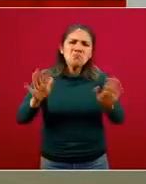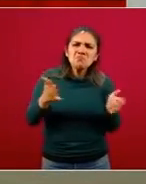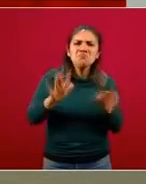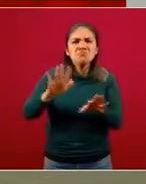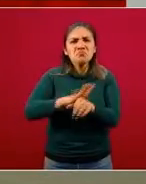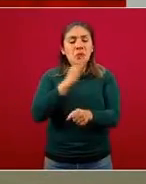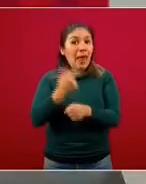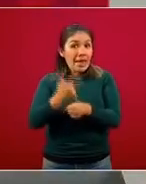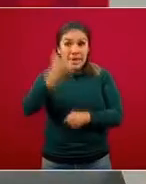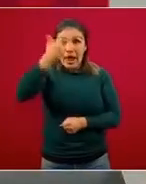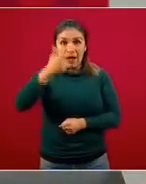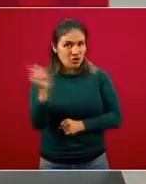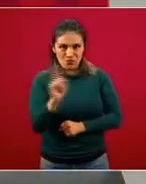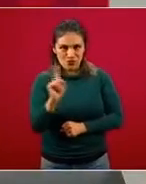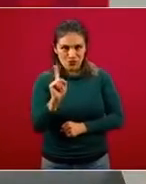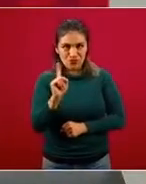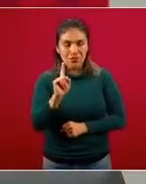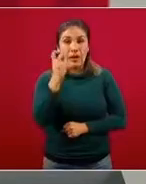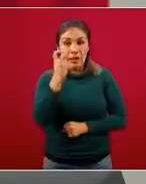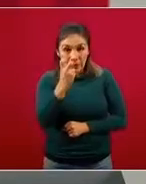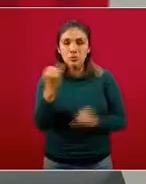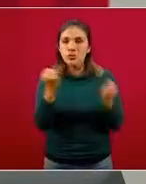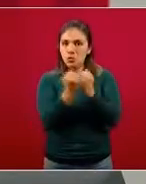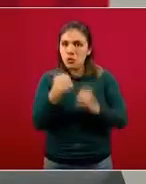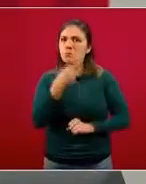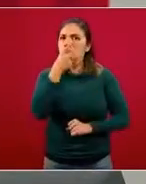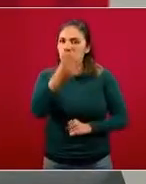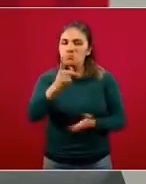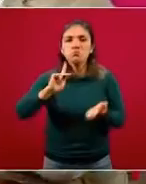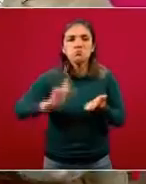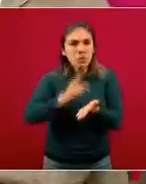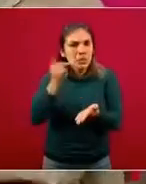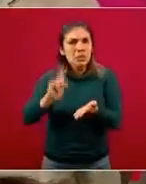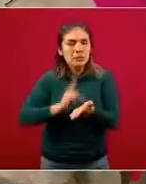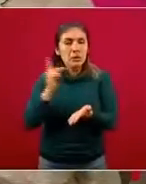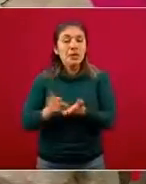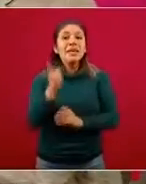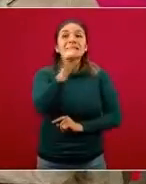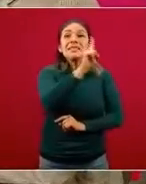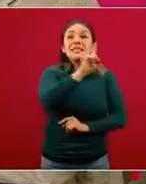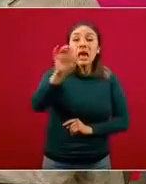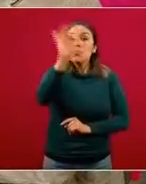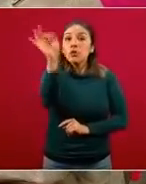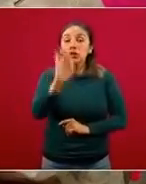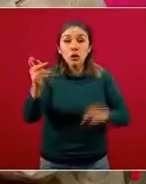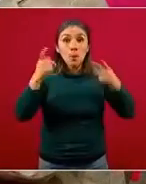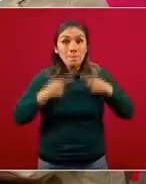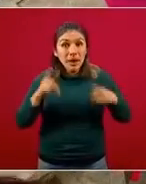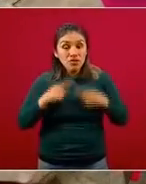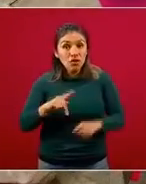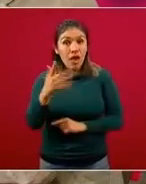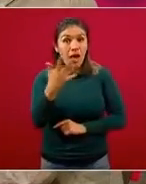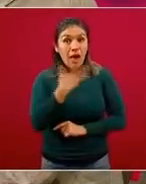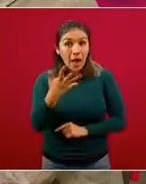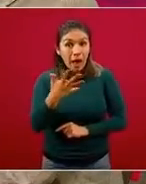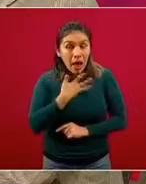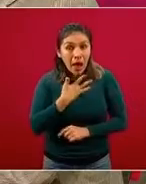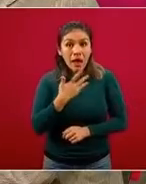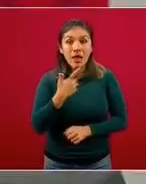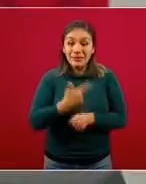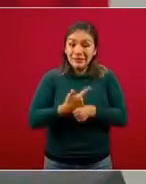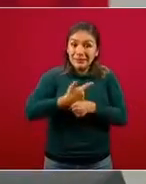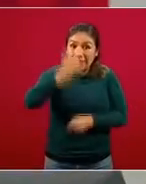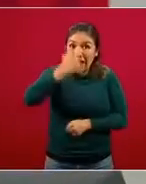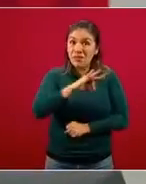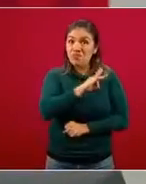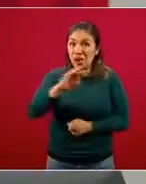symptoms, long as they're not severe symptoms, and we've said here numerous times as well, 100% of people